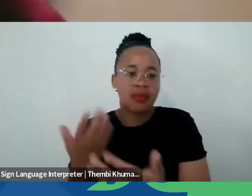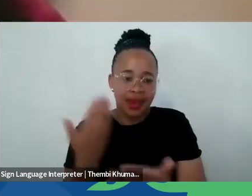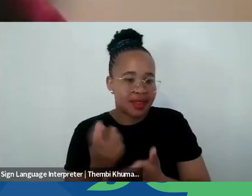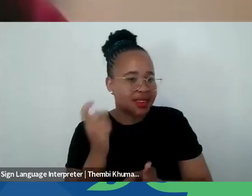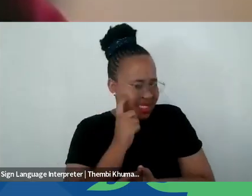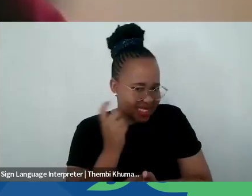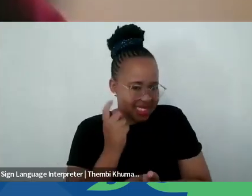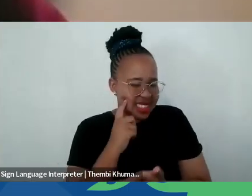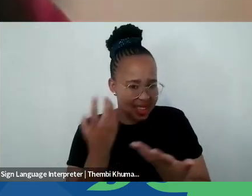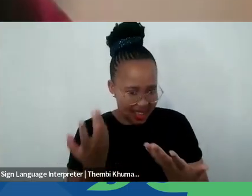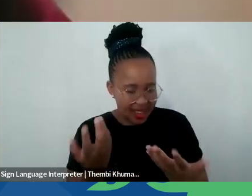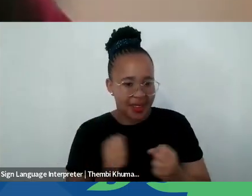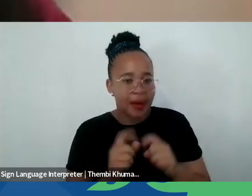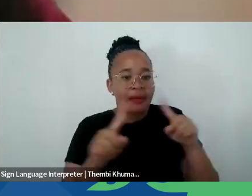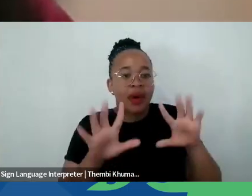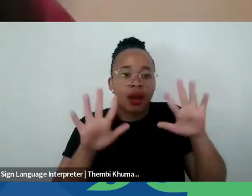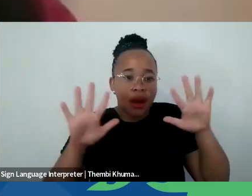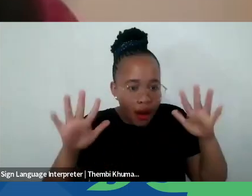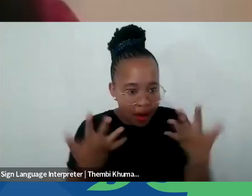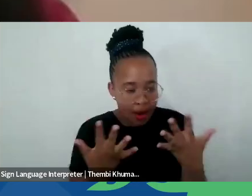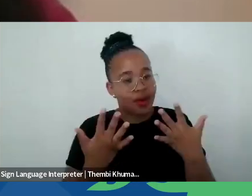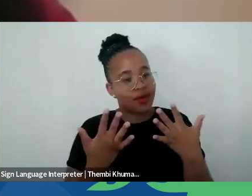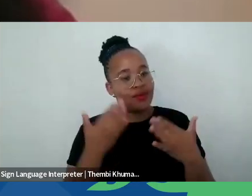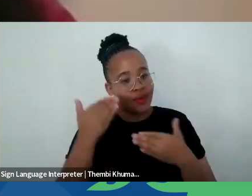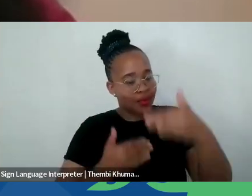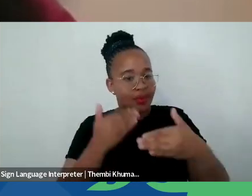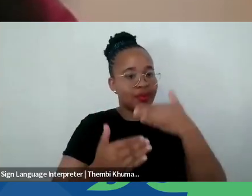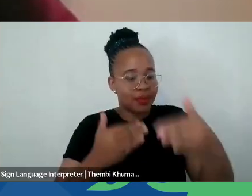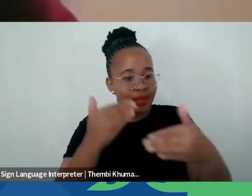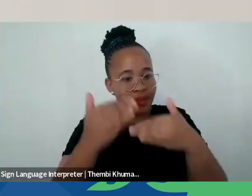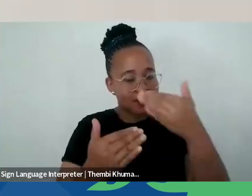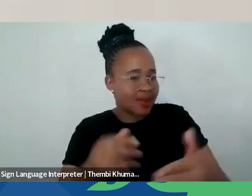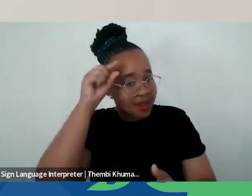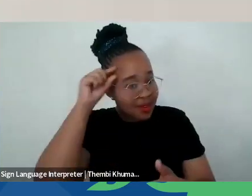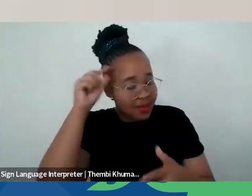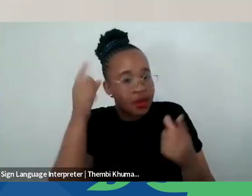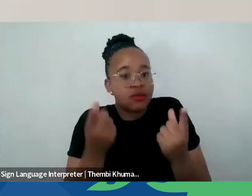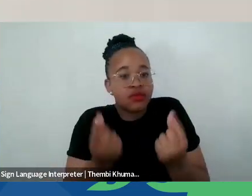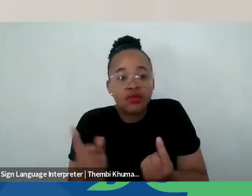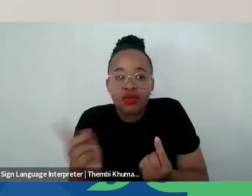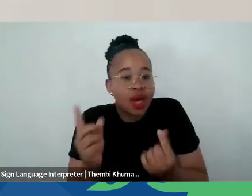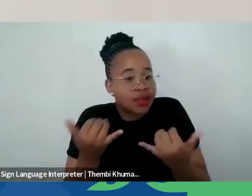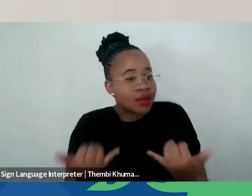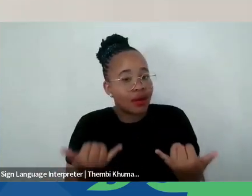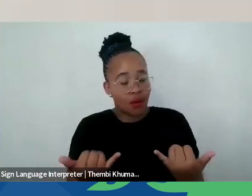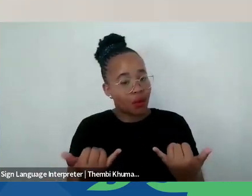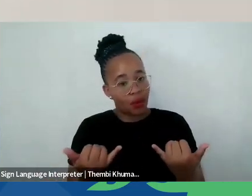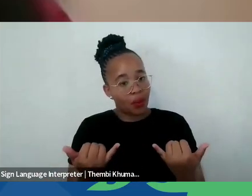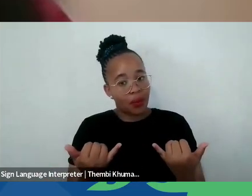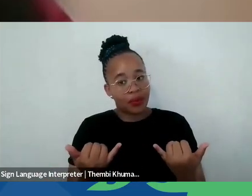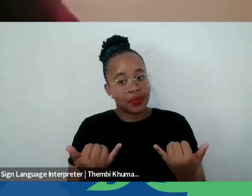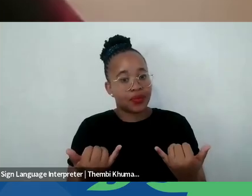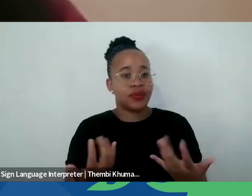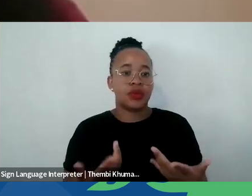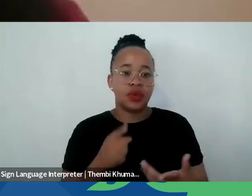fixed sites. But how do we sustain it? What is government doing? So you already said you